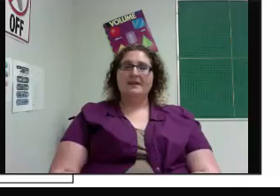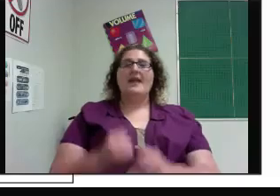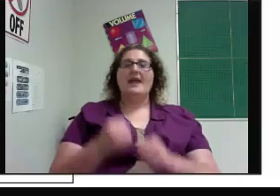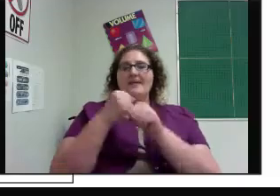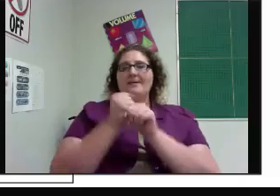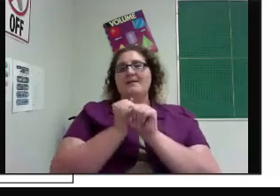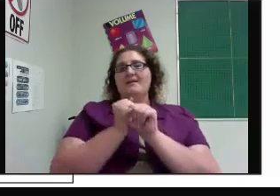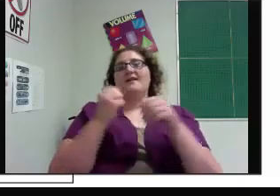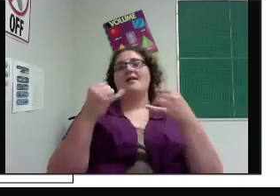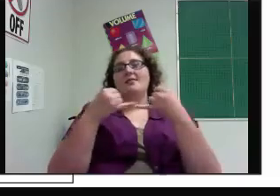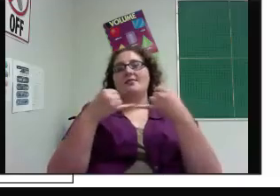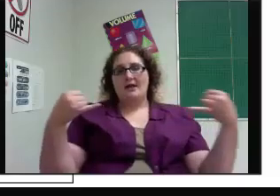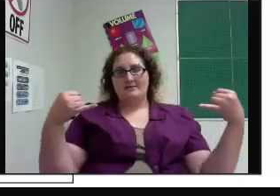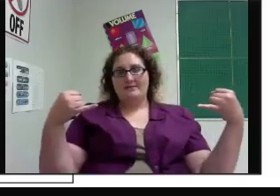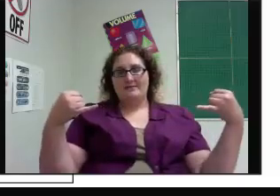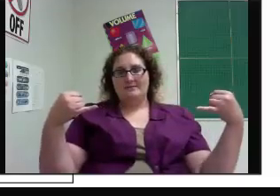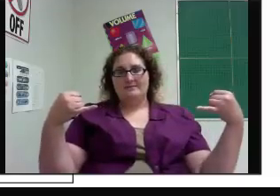and form a line.